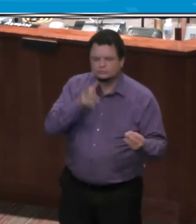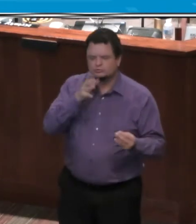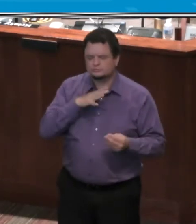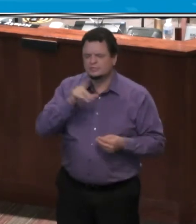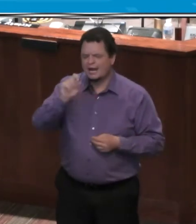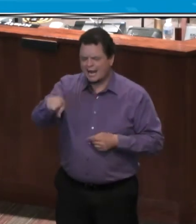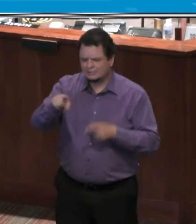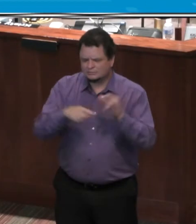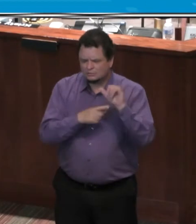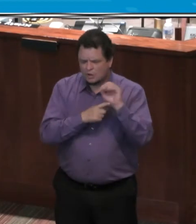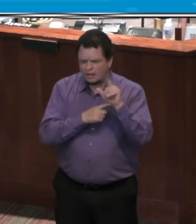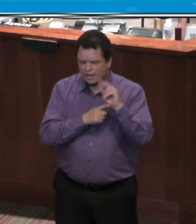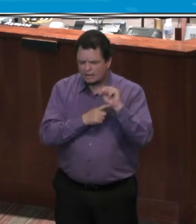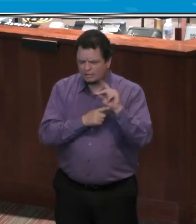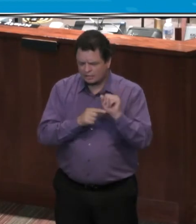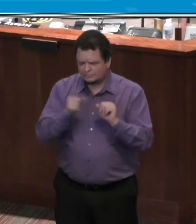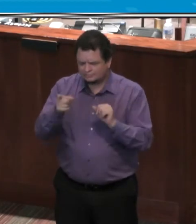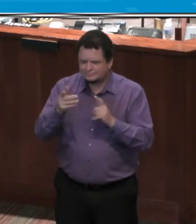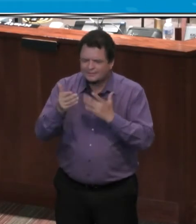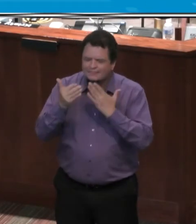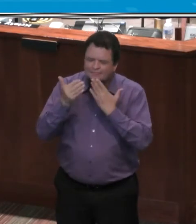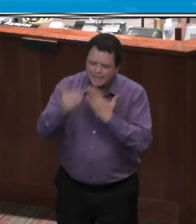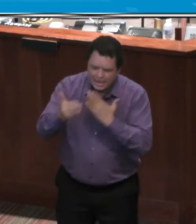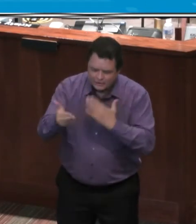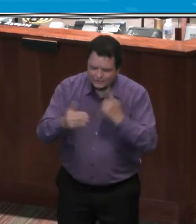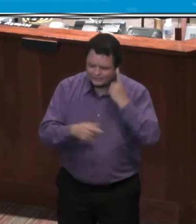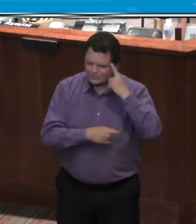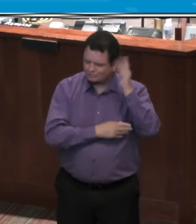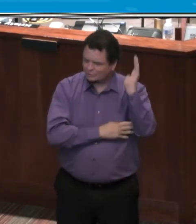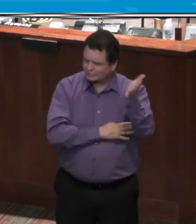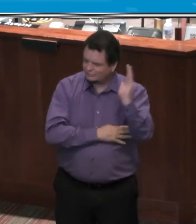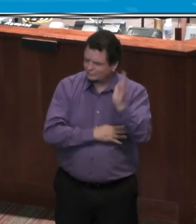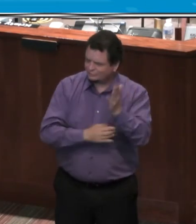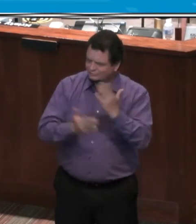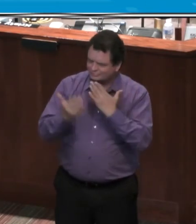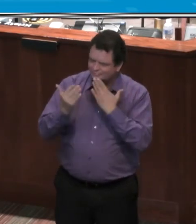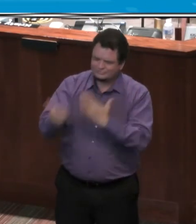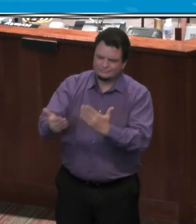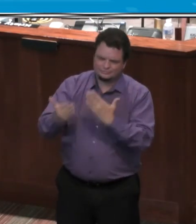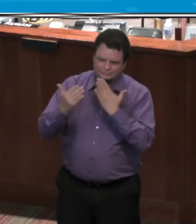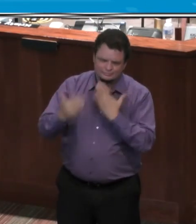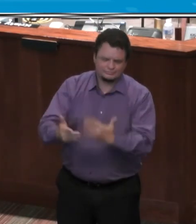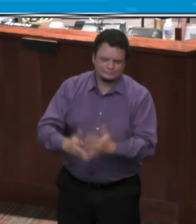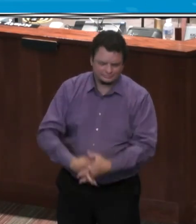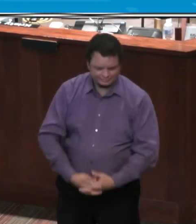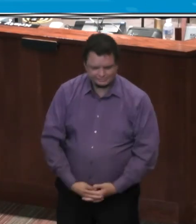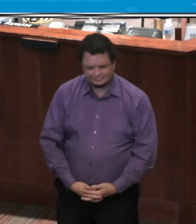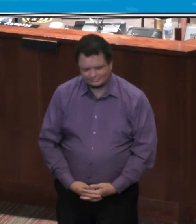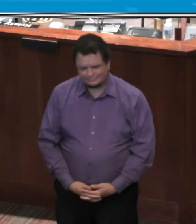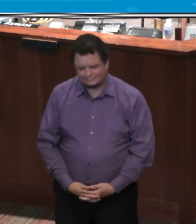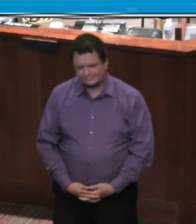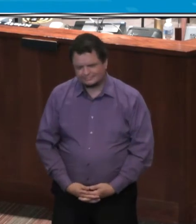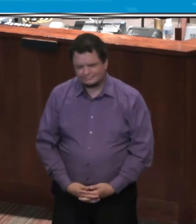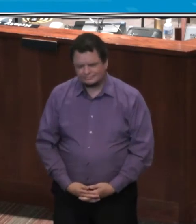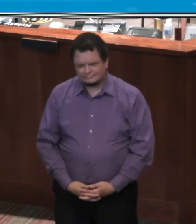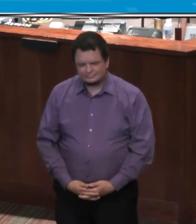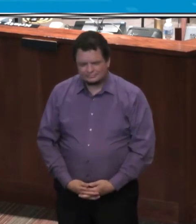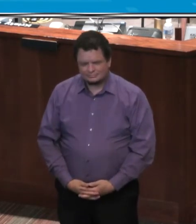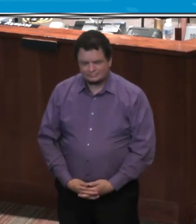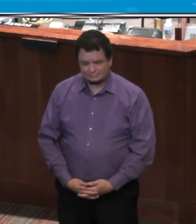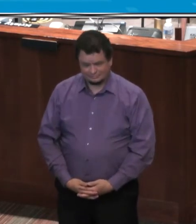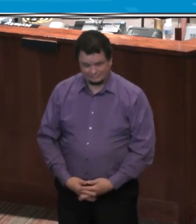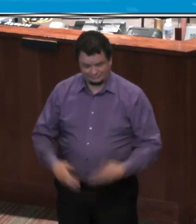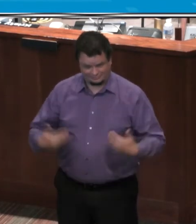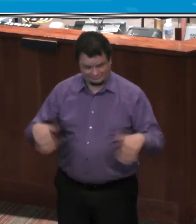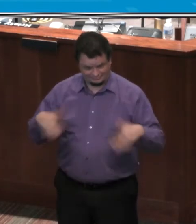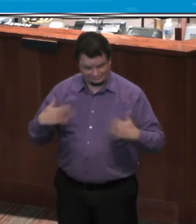the presentation. It's been a process. I'm one of the original, I call them the original gangsters